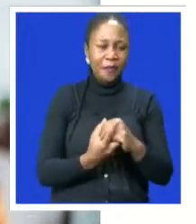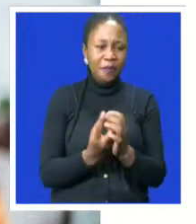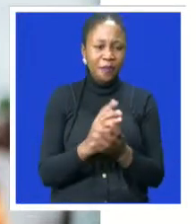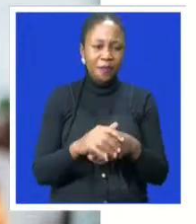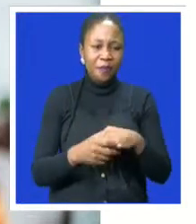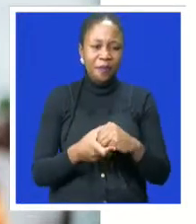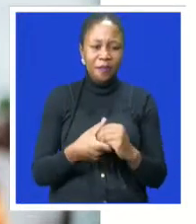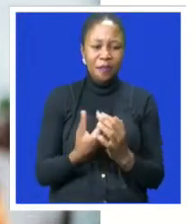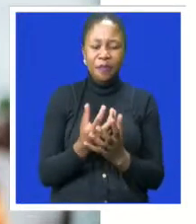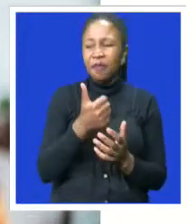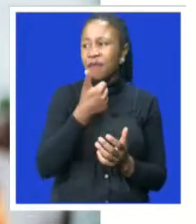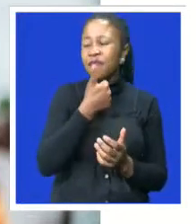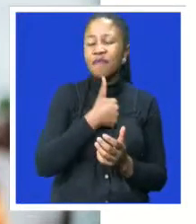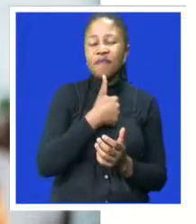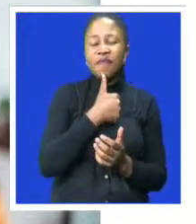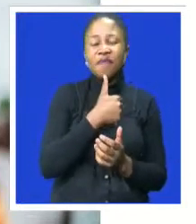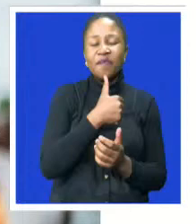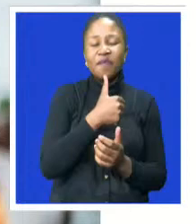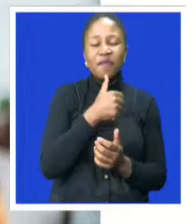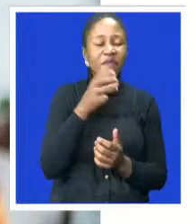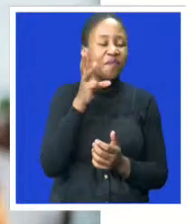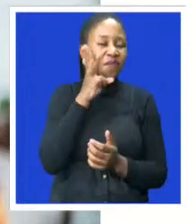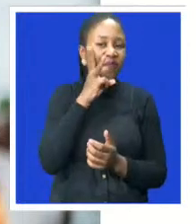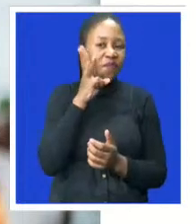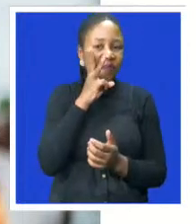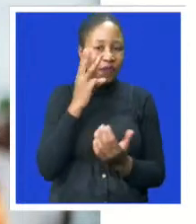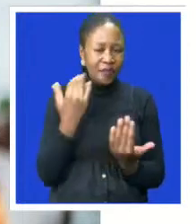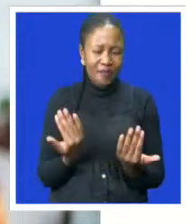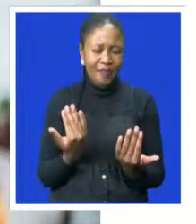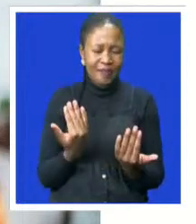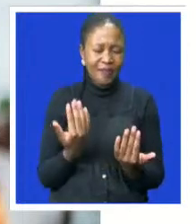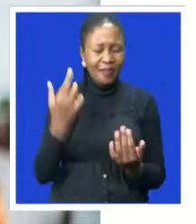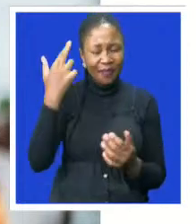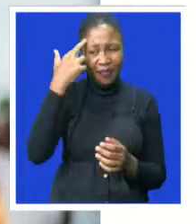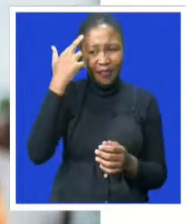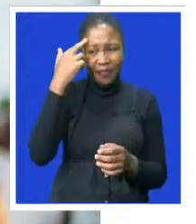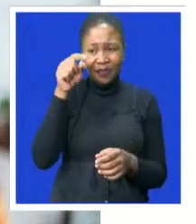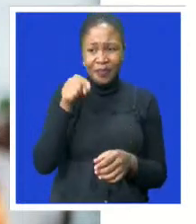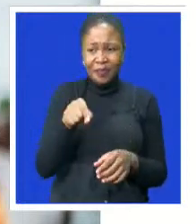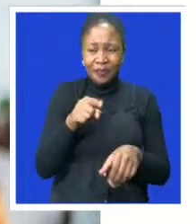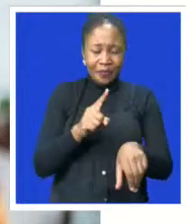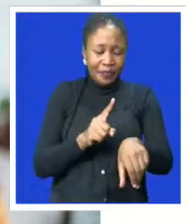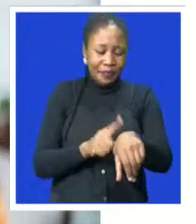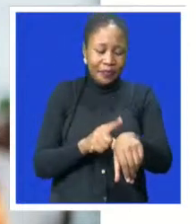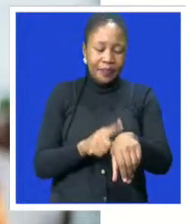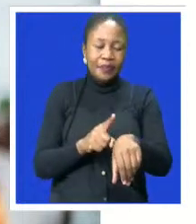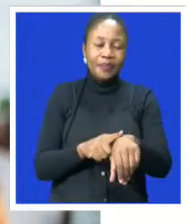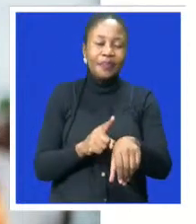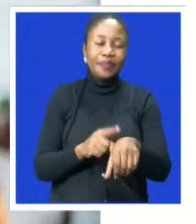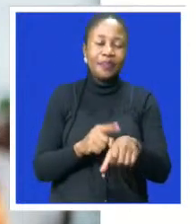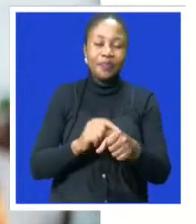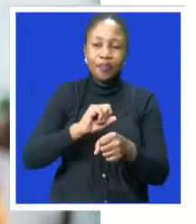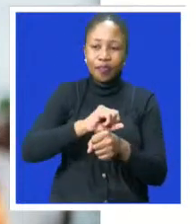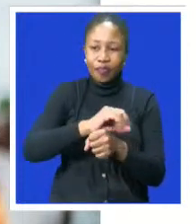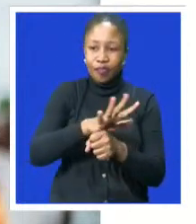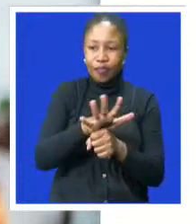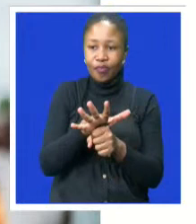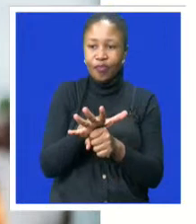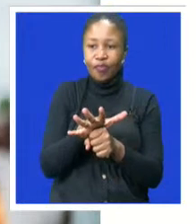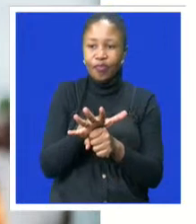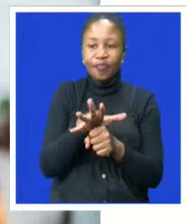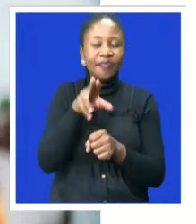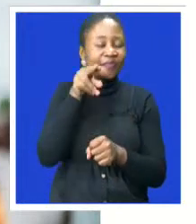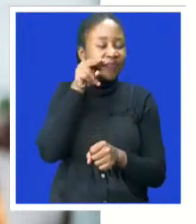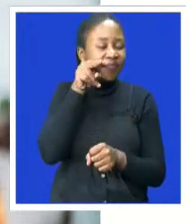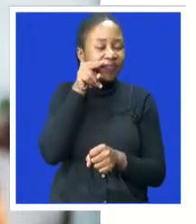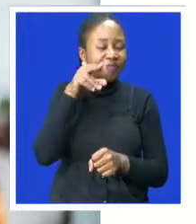know now during the time for COVID-19, we are advised to wash our hands. So Nigiwe is washing her